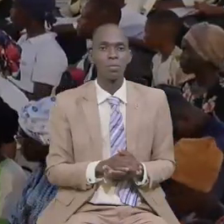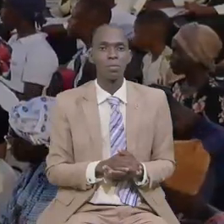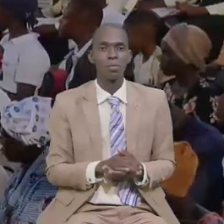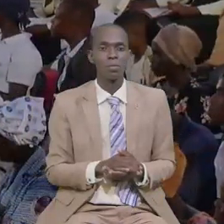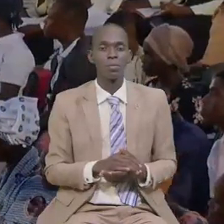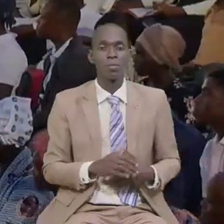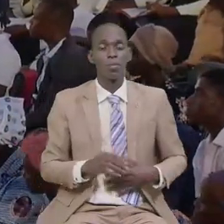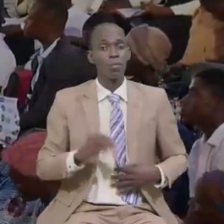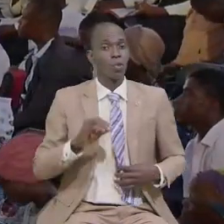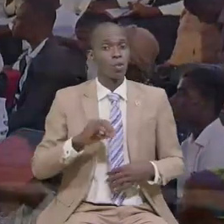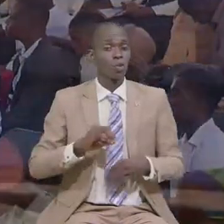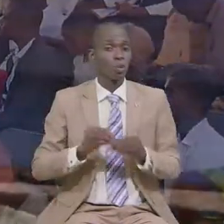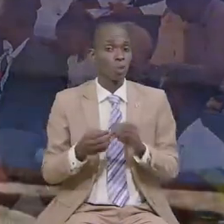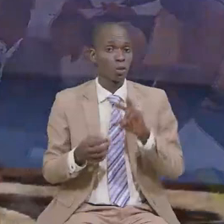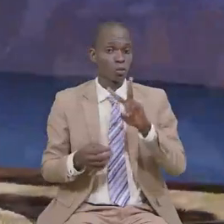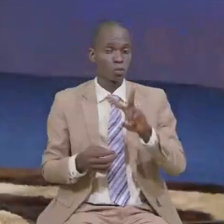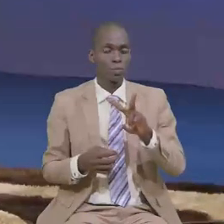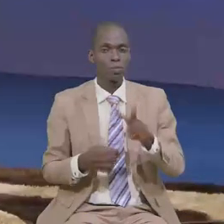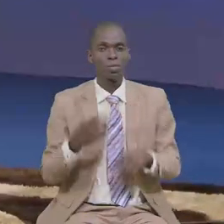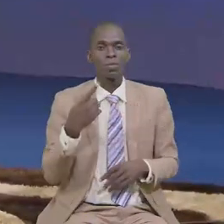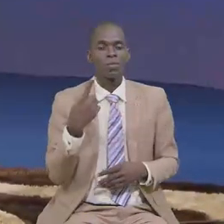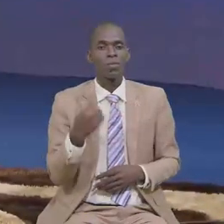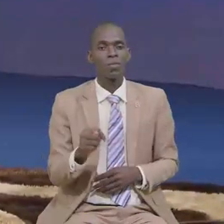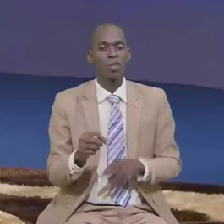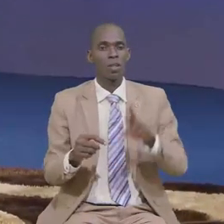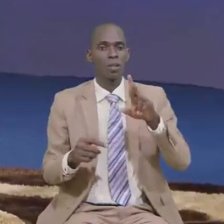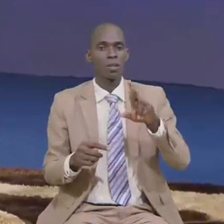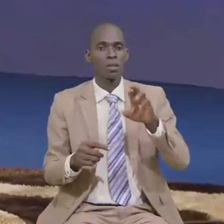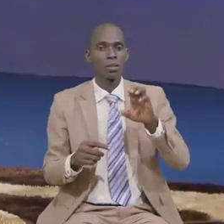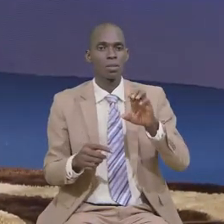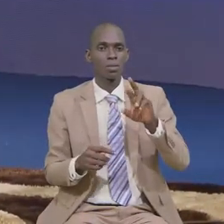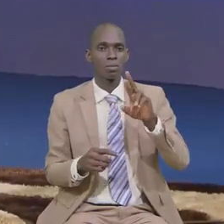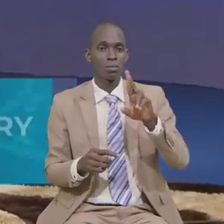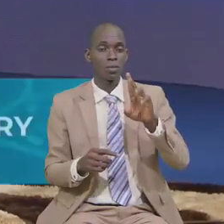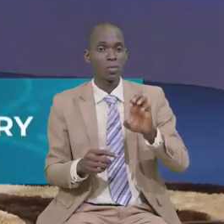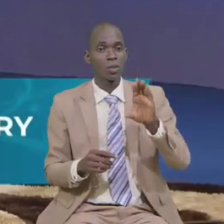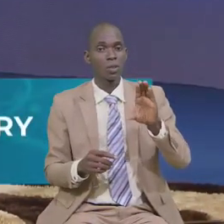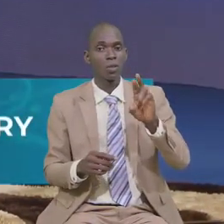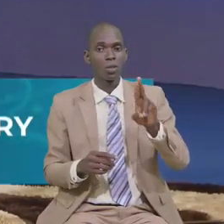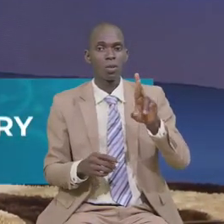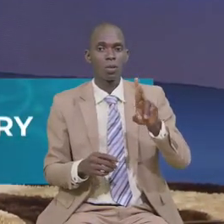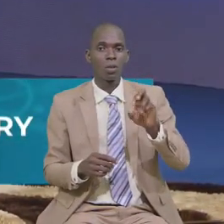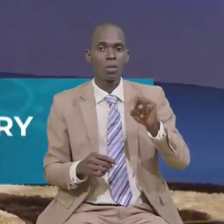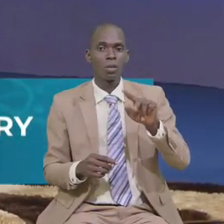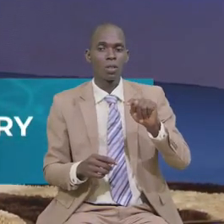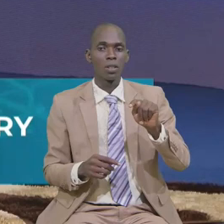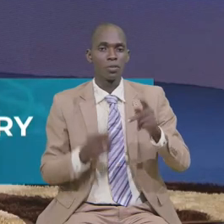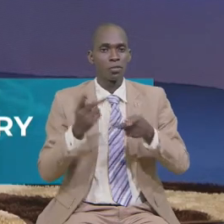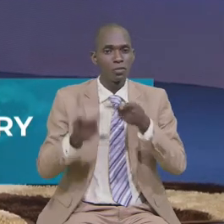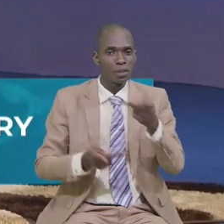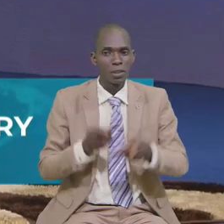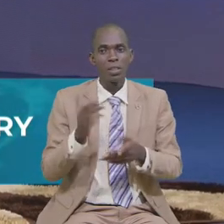Number two, the recurrent visits that heal every sickness.